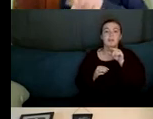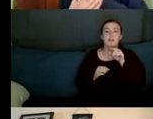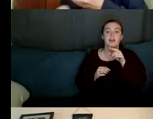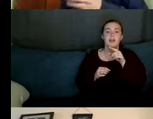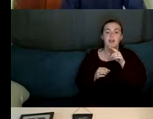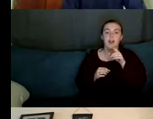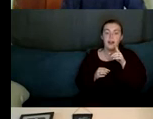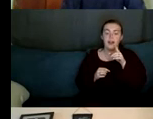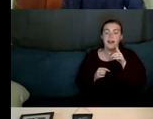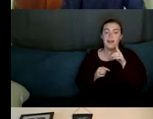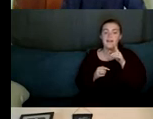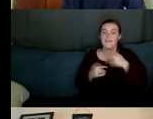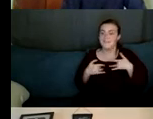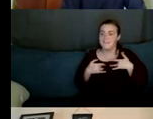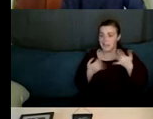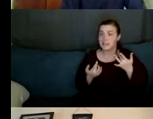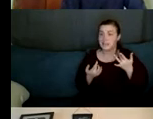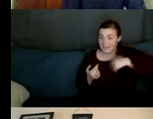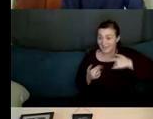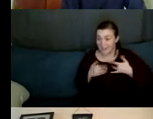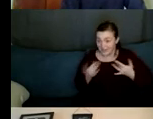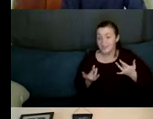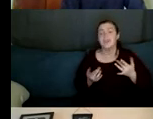Google Sites site. It's really easy to use.